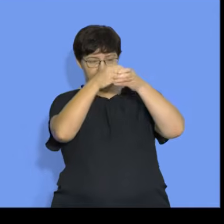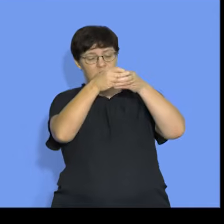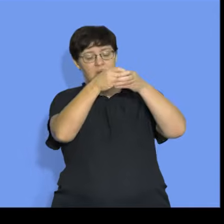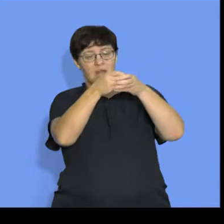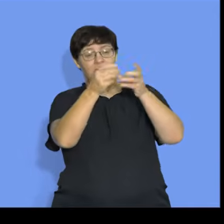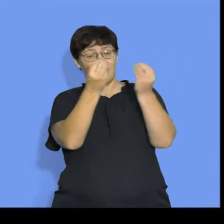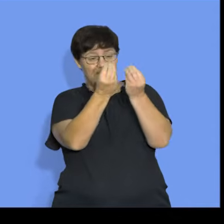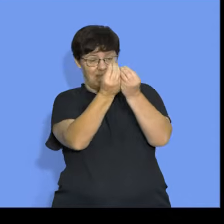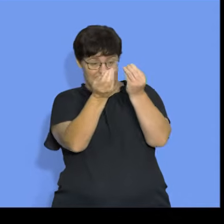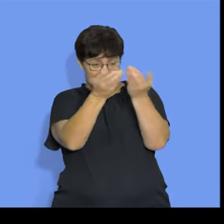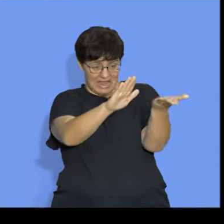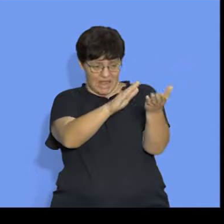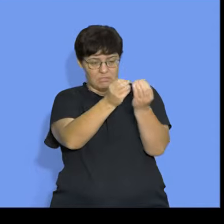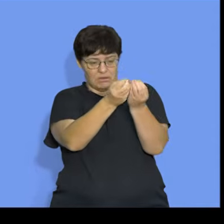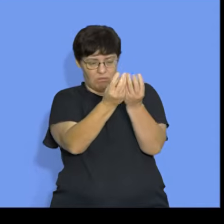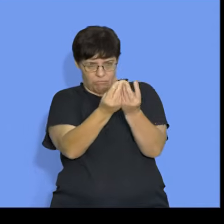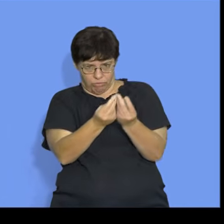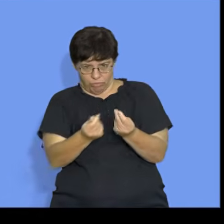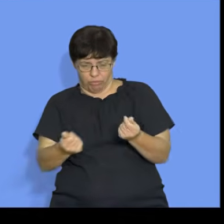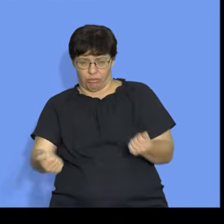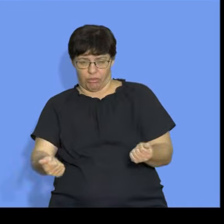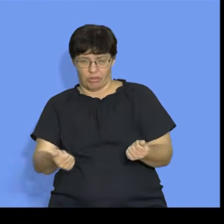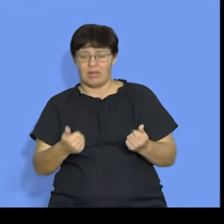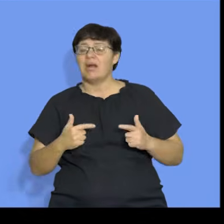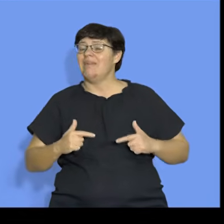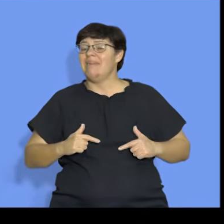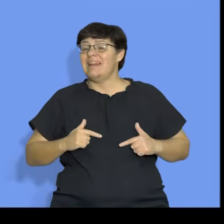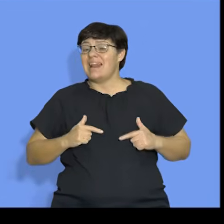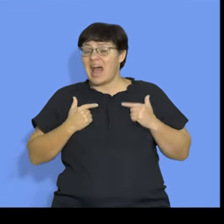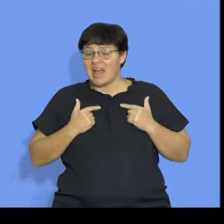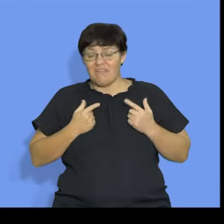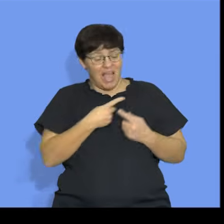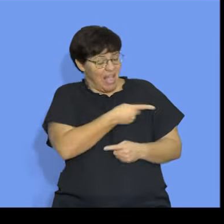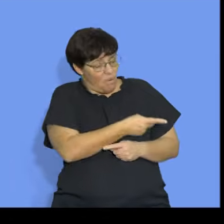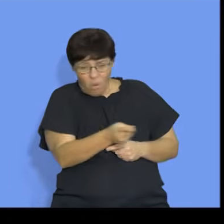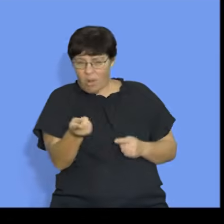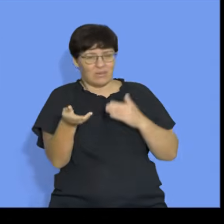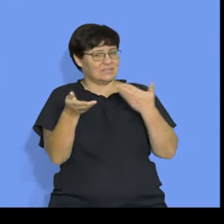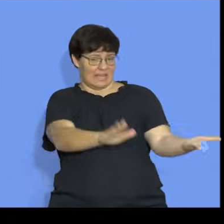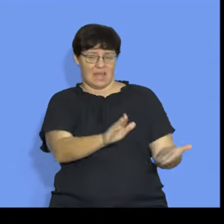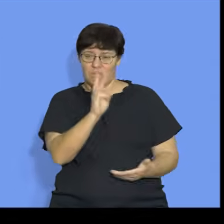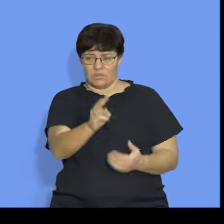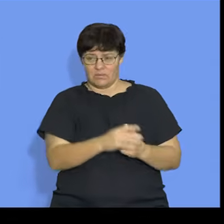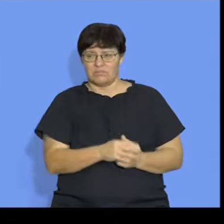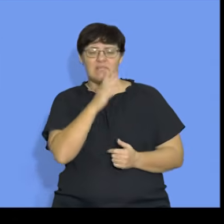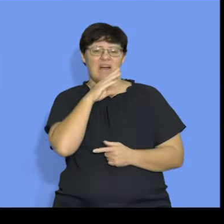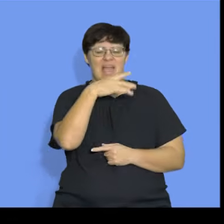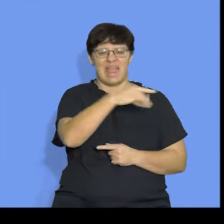die. That's one thing you've got to know, that living things, all living things die. And here, I put a picture of an